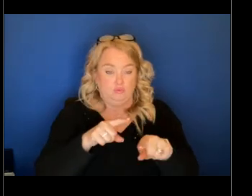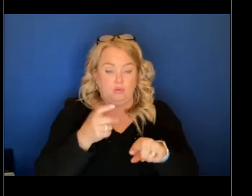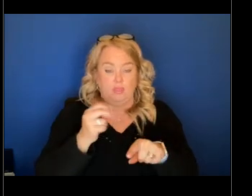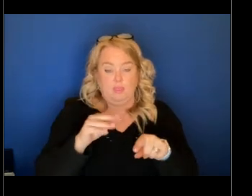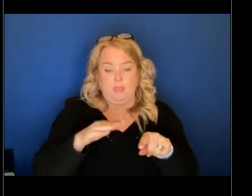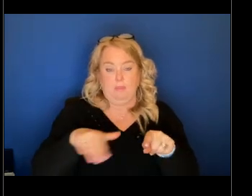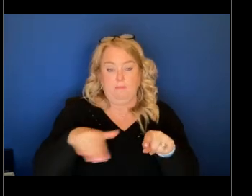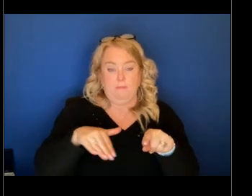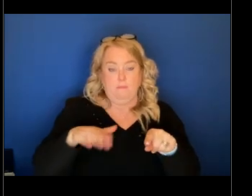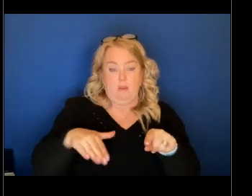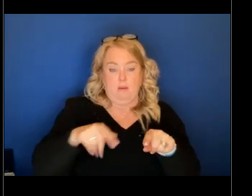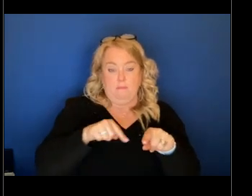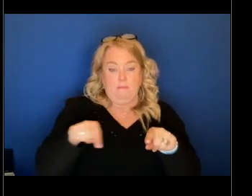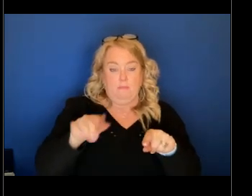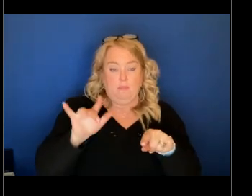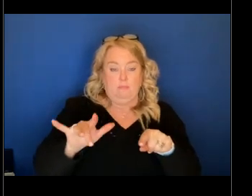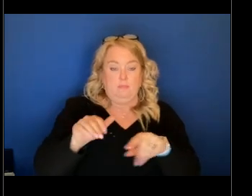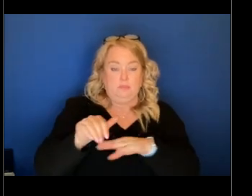at the bottom.